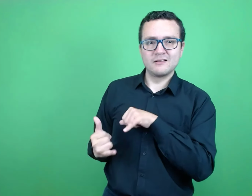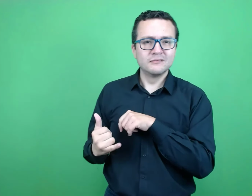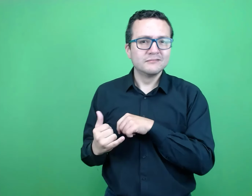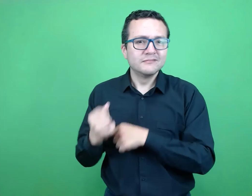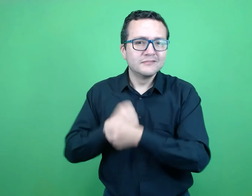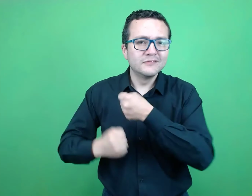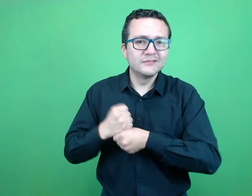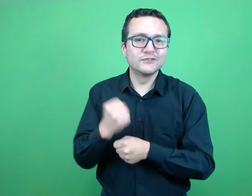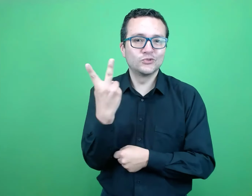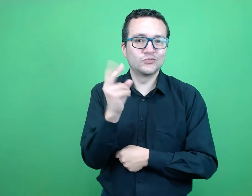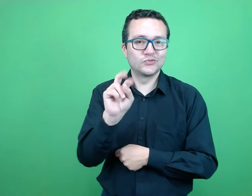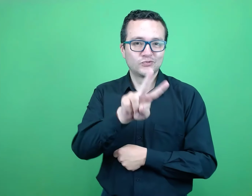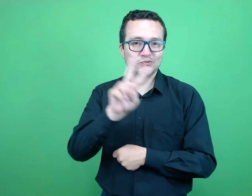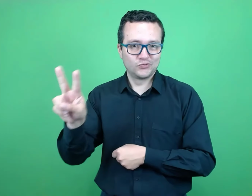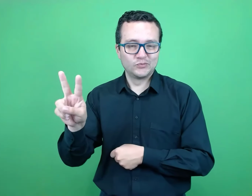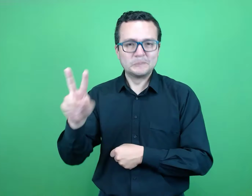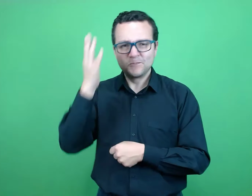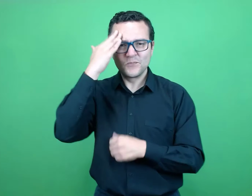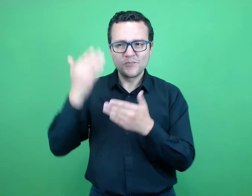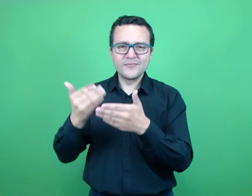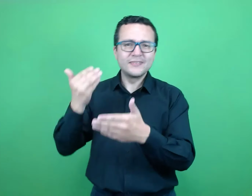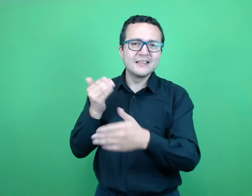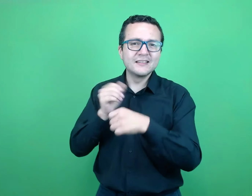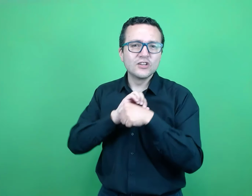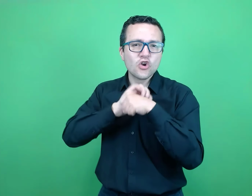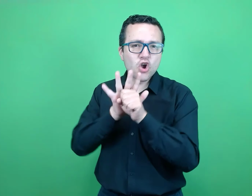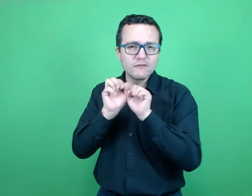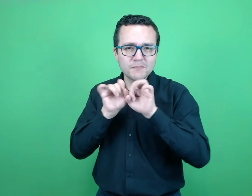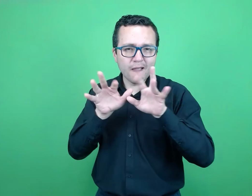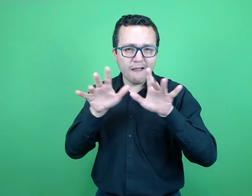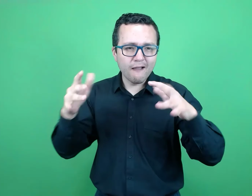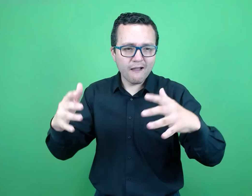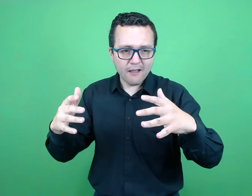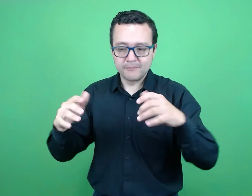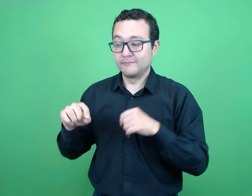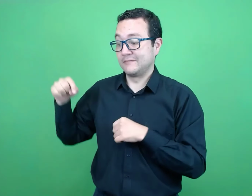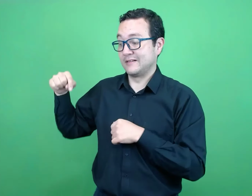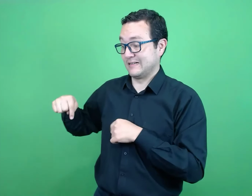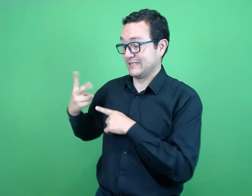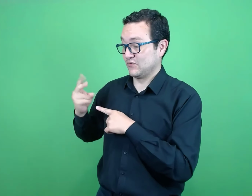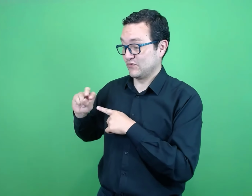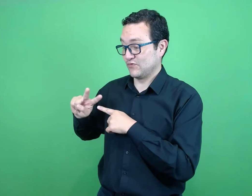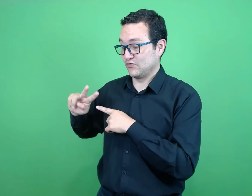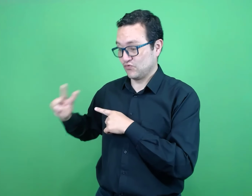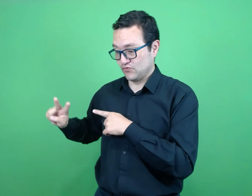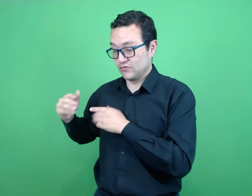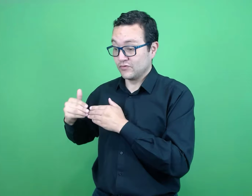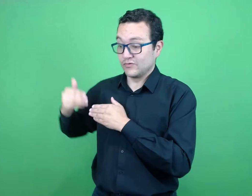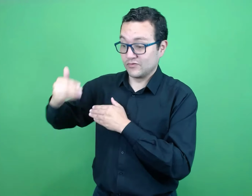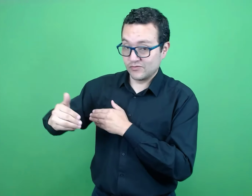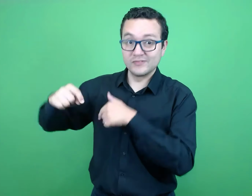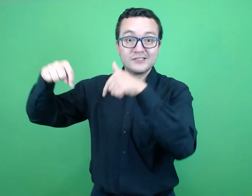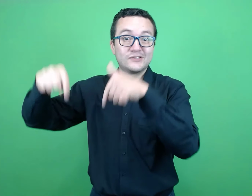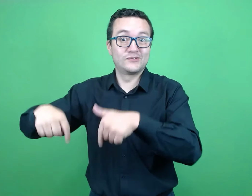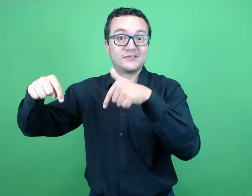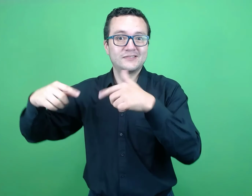next one, which is arguably why we're here today, is going to be in 2025 in early April